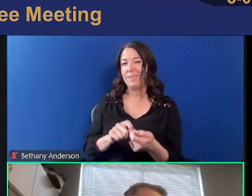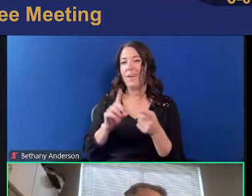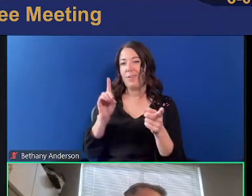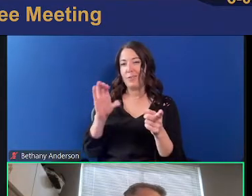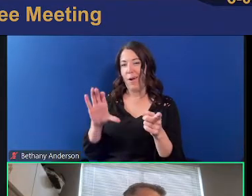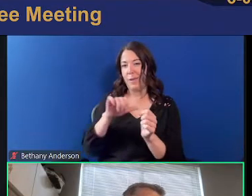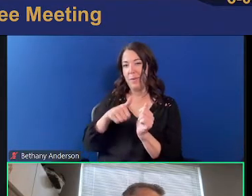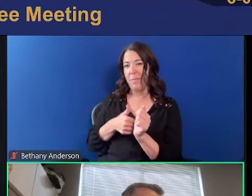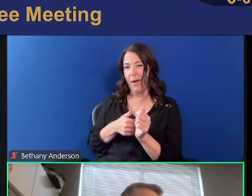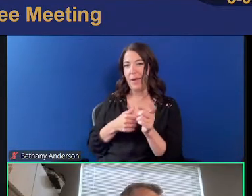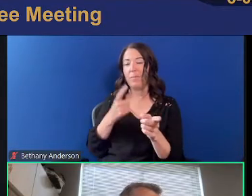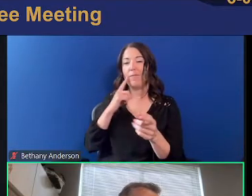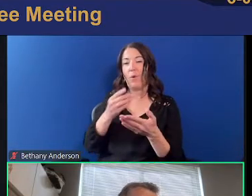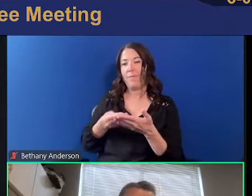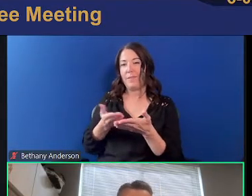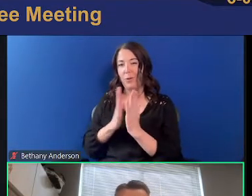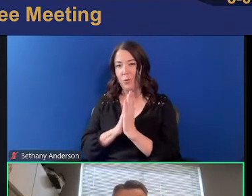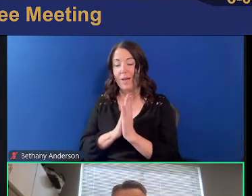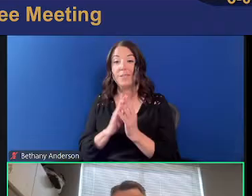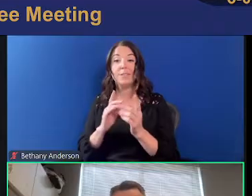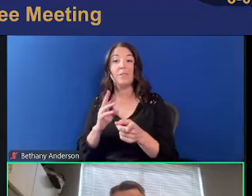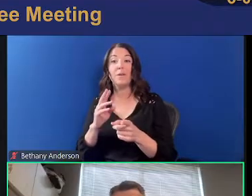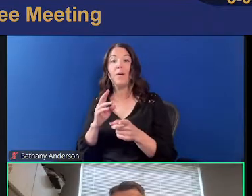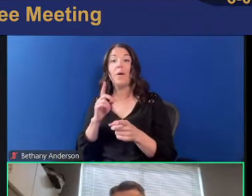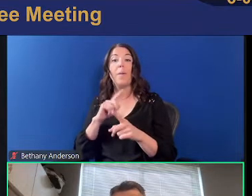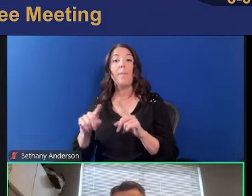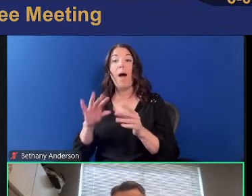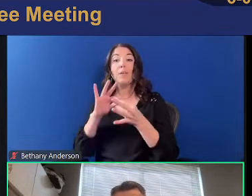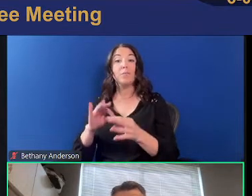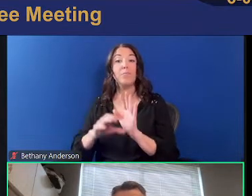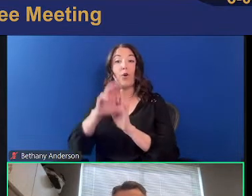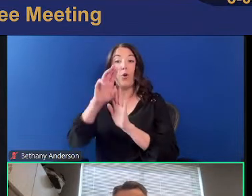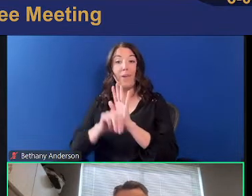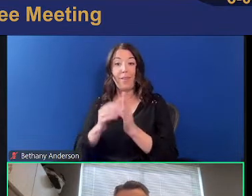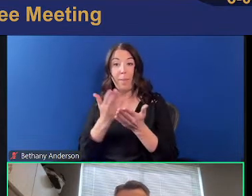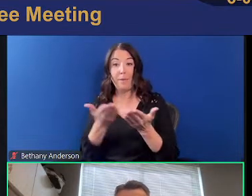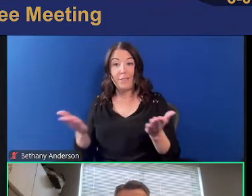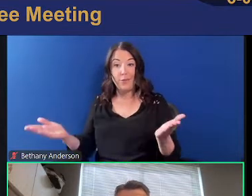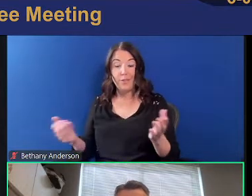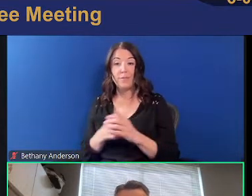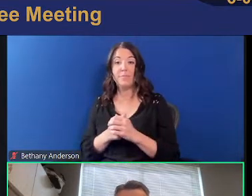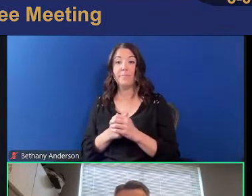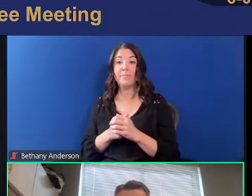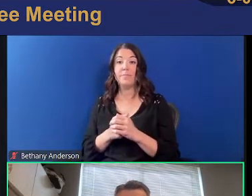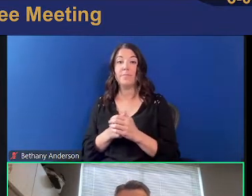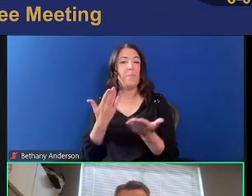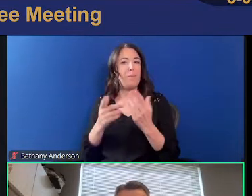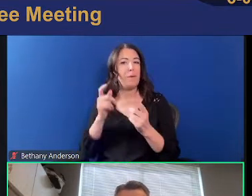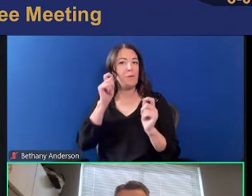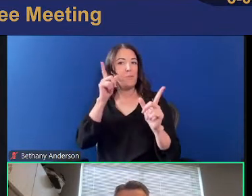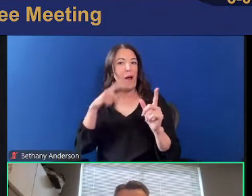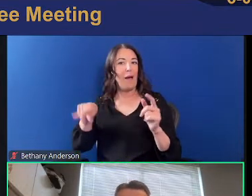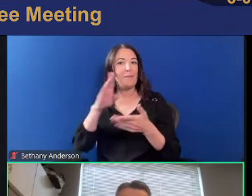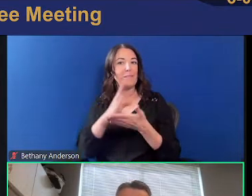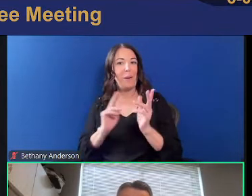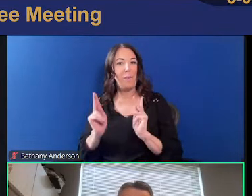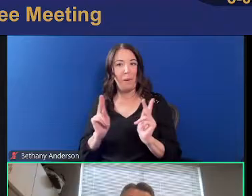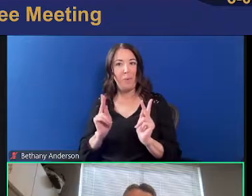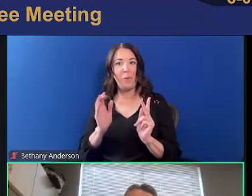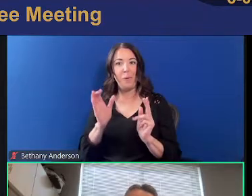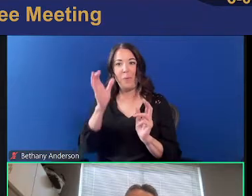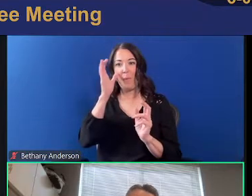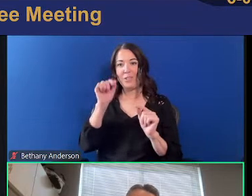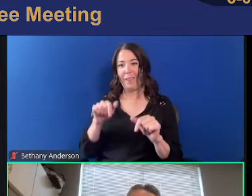for our fiscal request would be curriculum materials. It might surprise some people listening to this